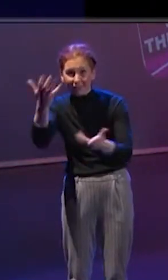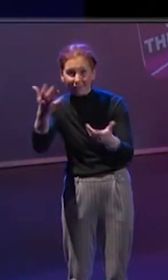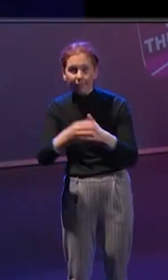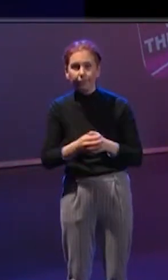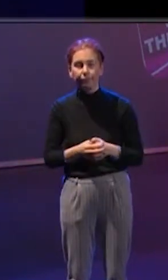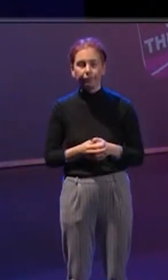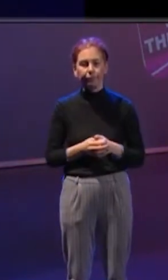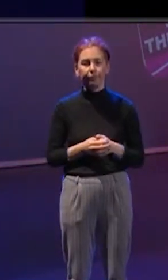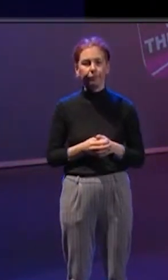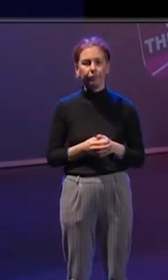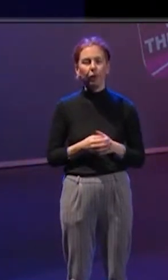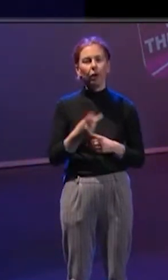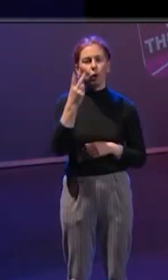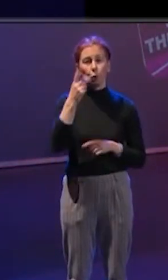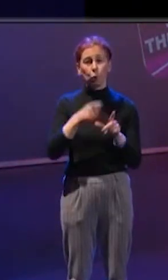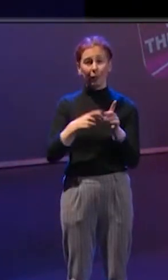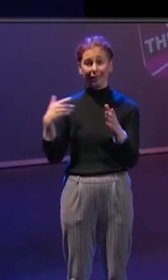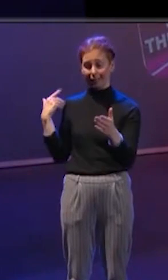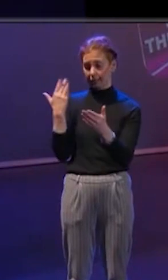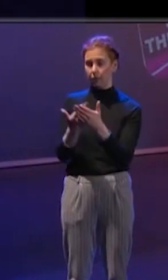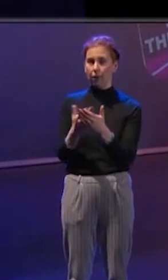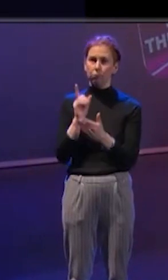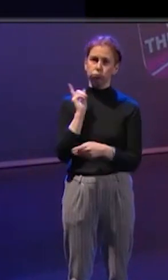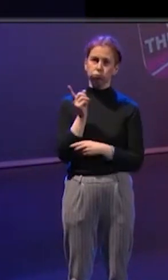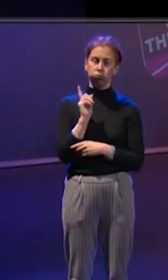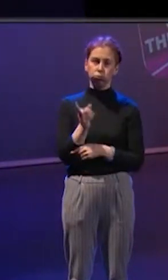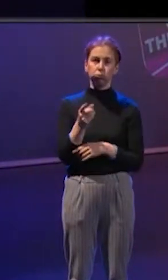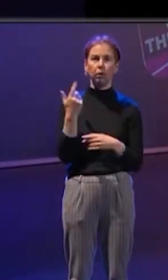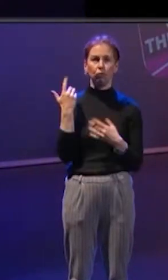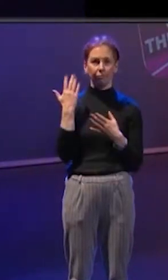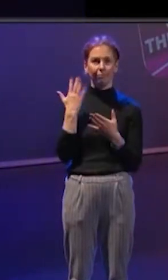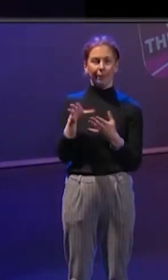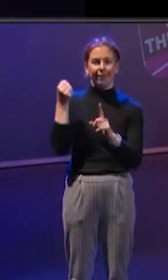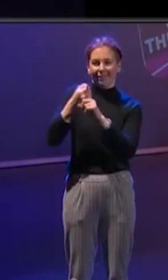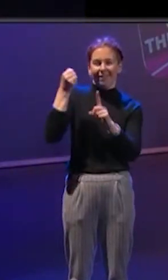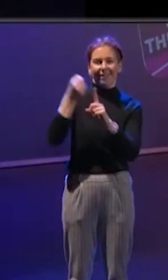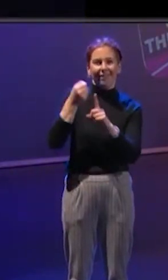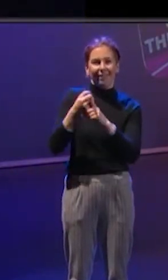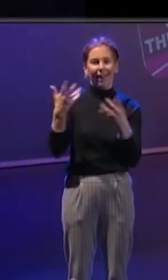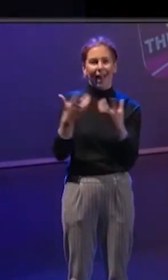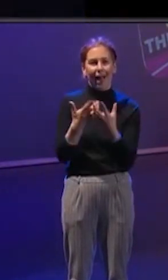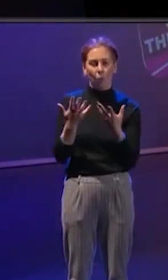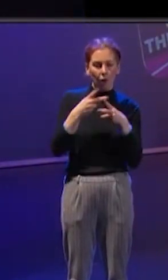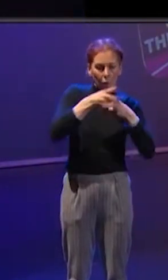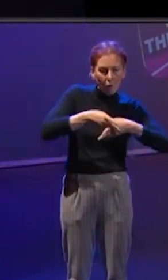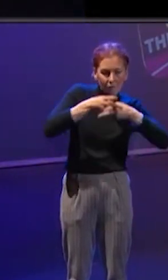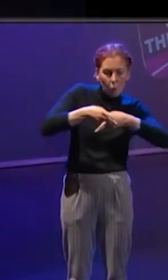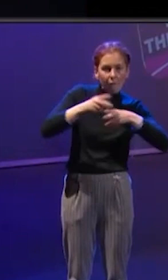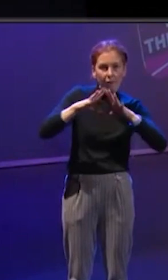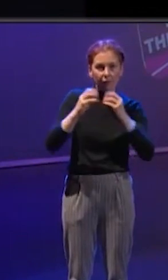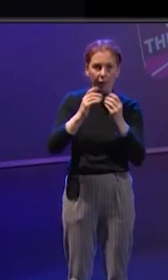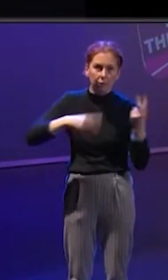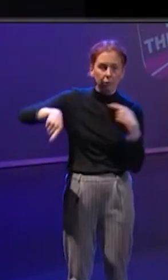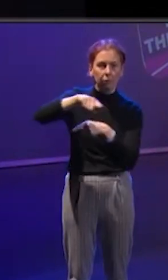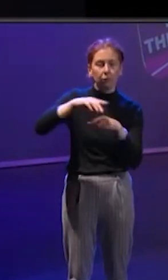two years, have really shone into light sort of well-being and pastoral care, and particularly being a producer in a venue,